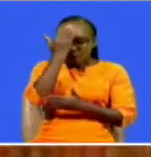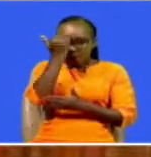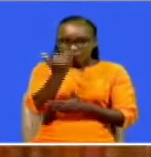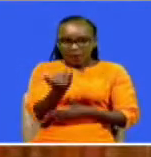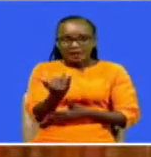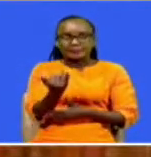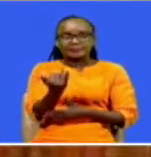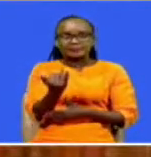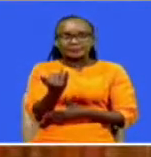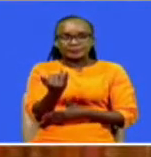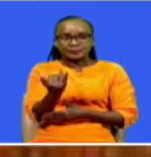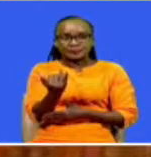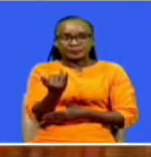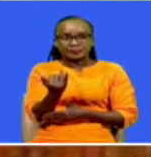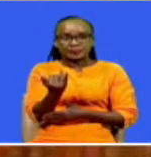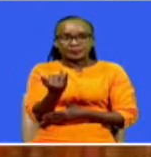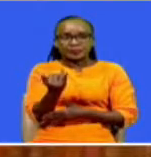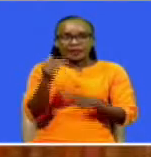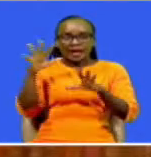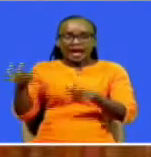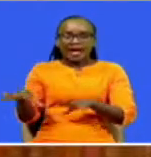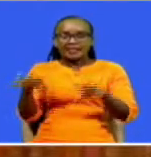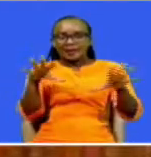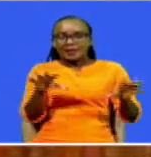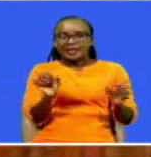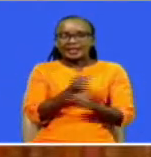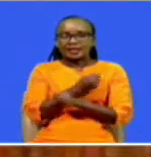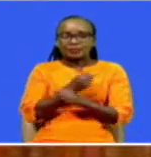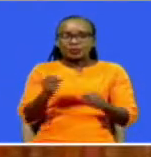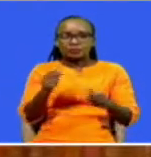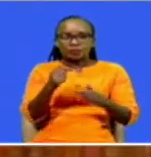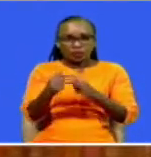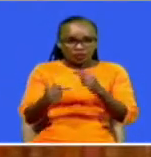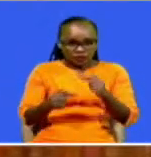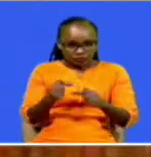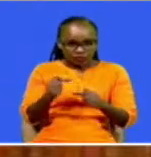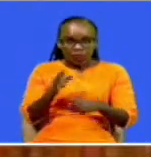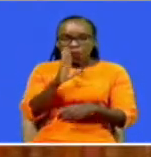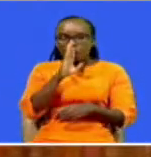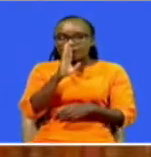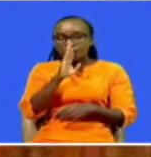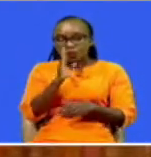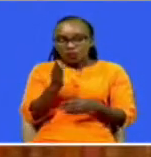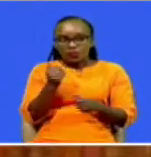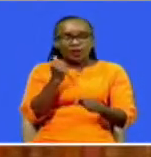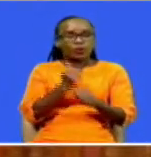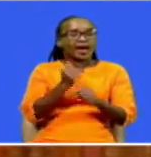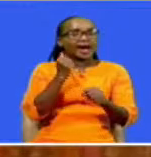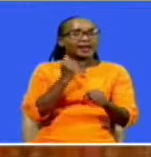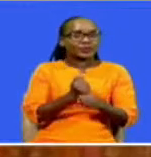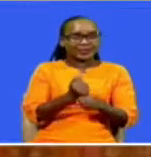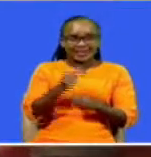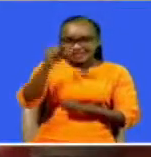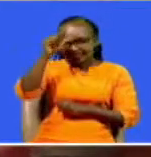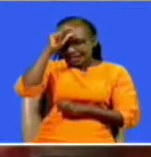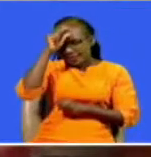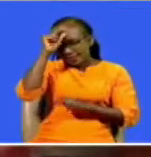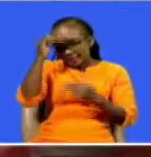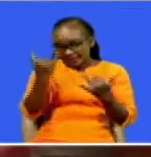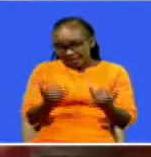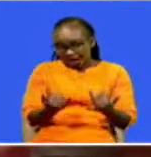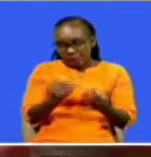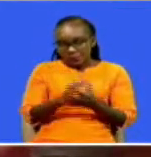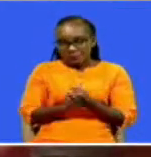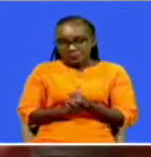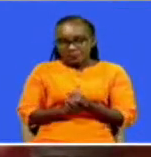because the market cannot sustain the kind of borrowing we are doing as government. We